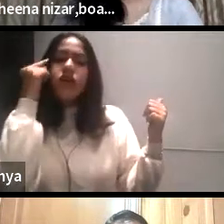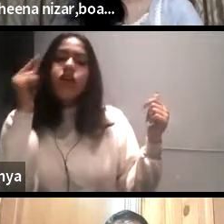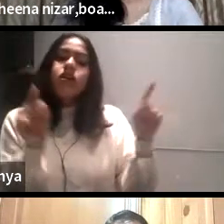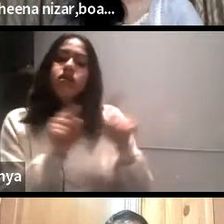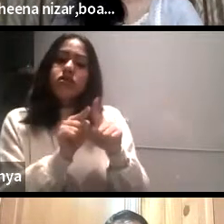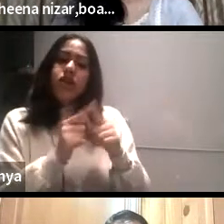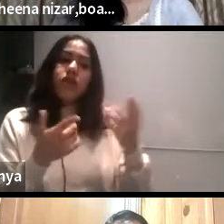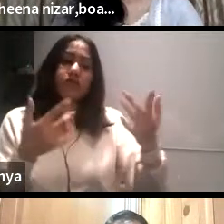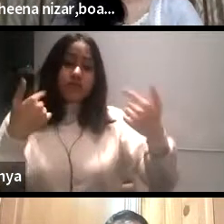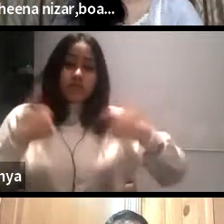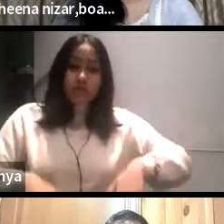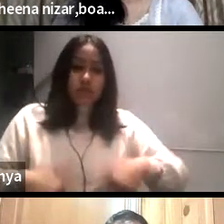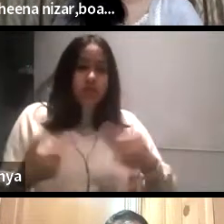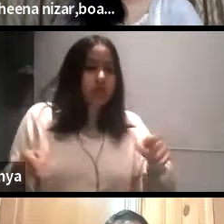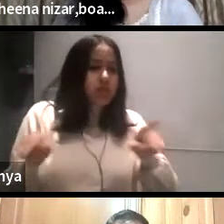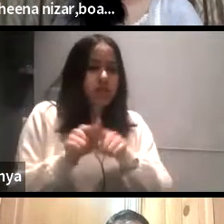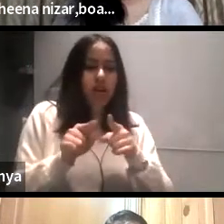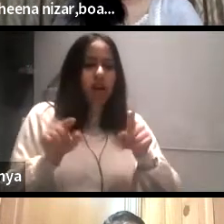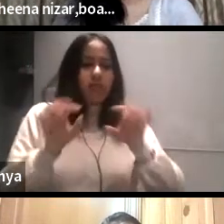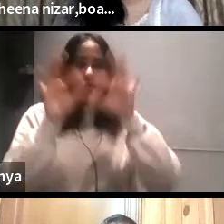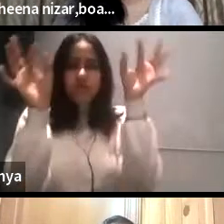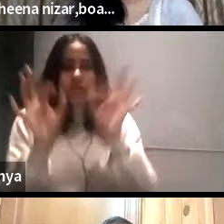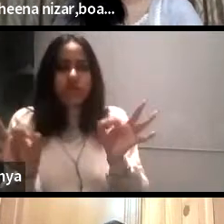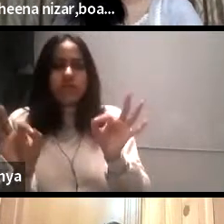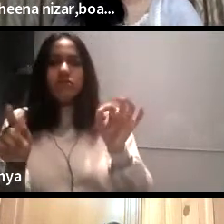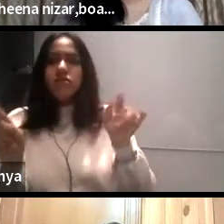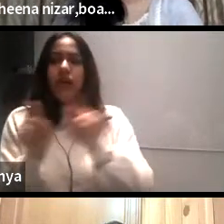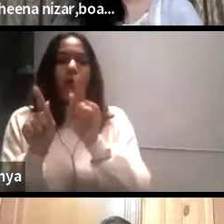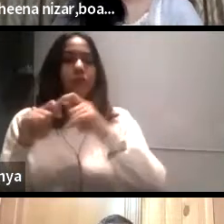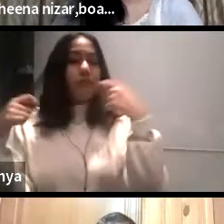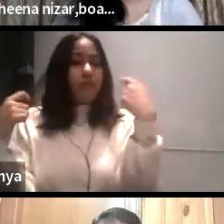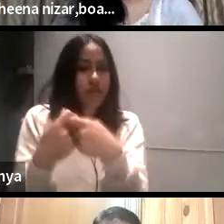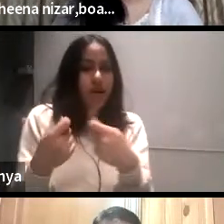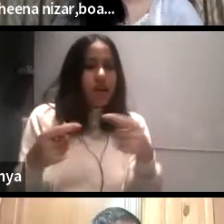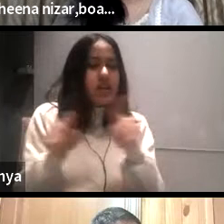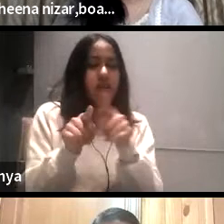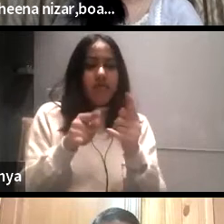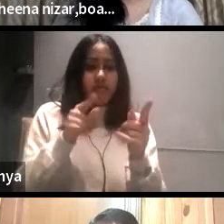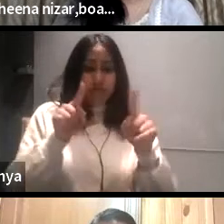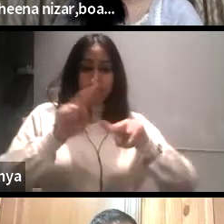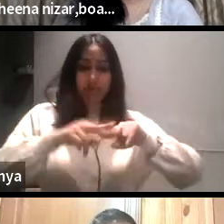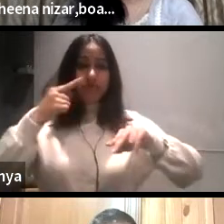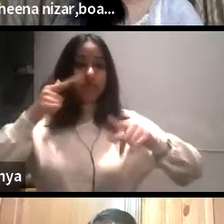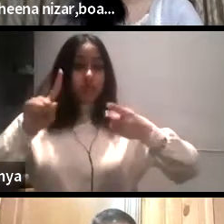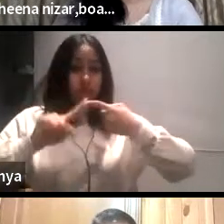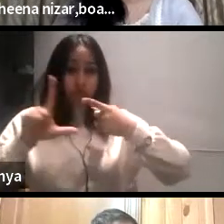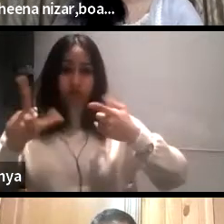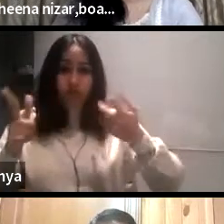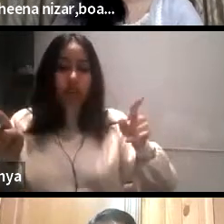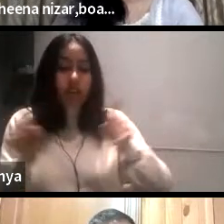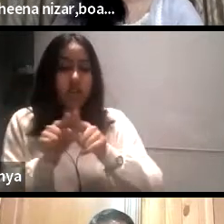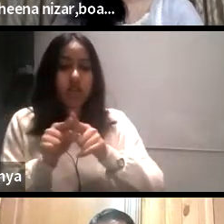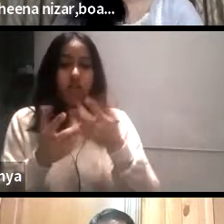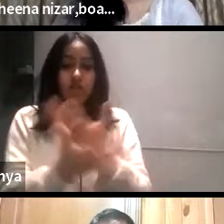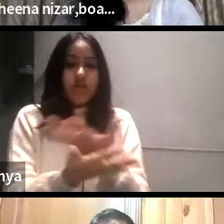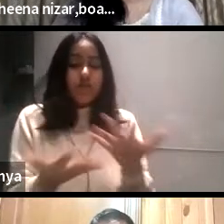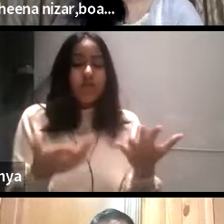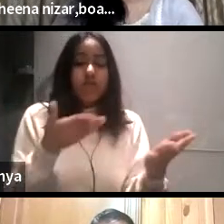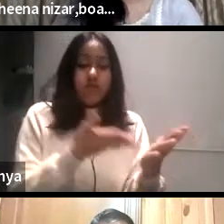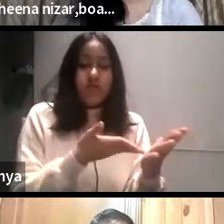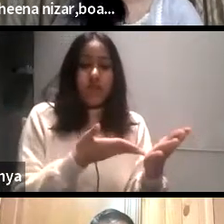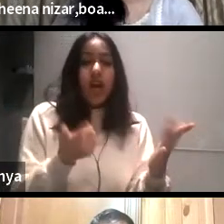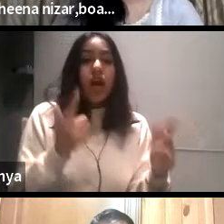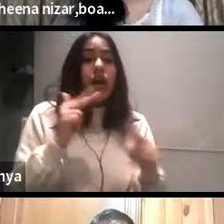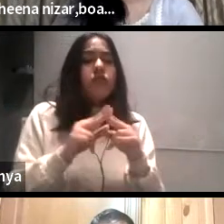to be physically present as a structure, as a team, to be in the field so that things will move. So that was a thing. So,